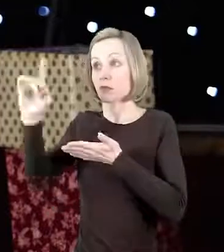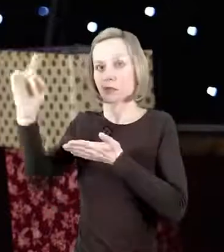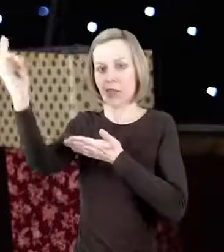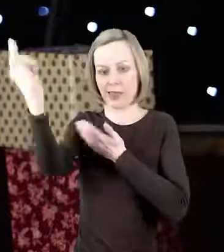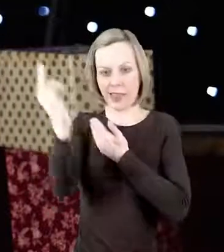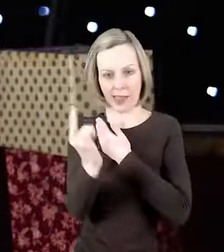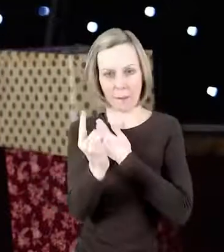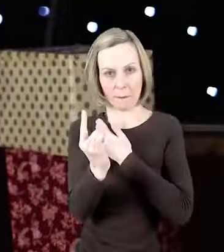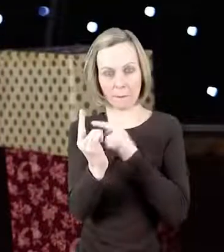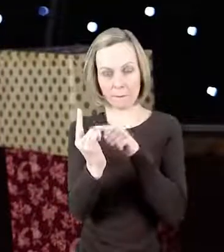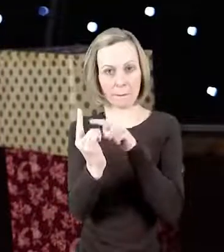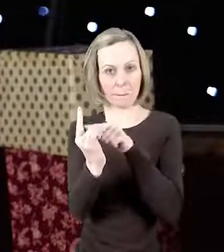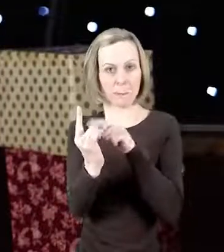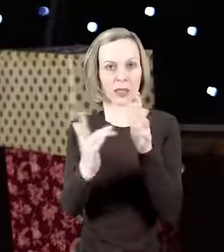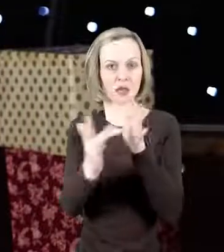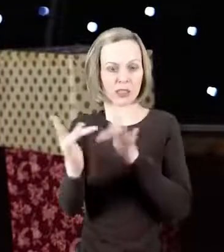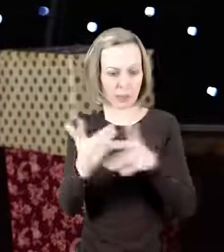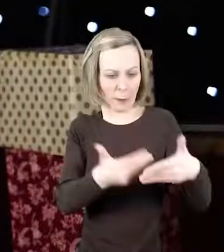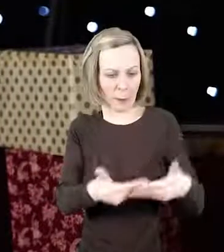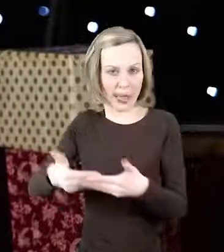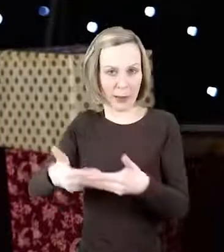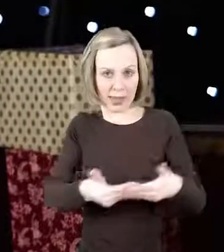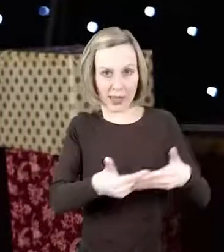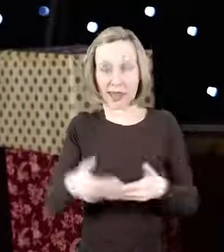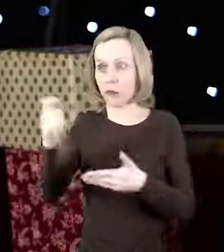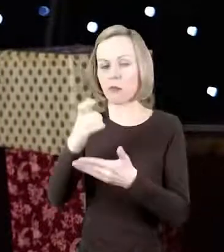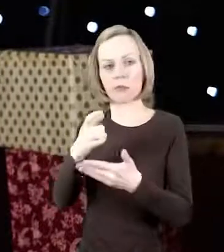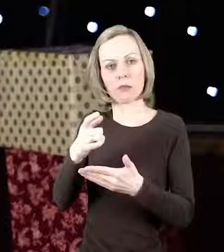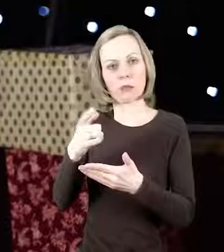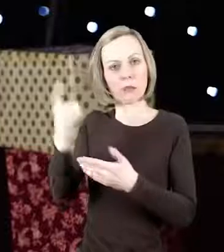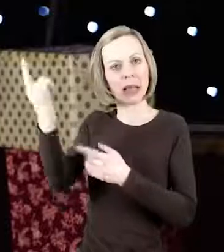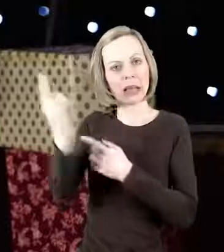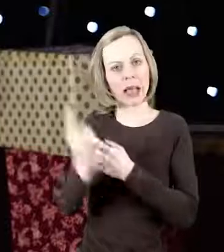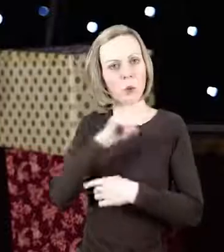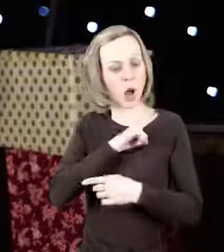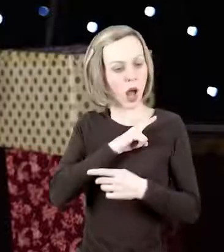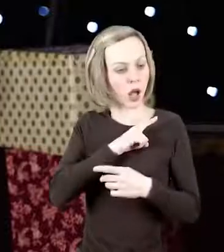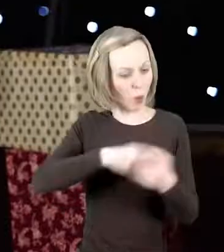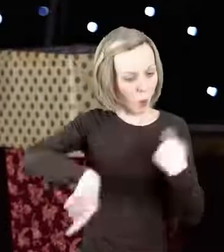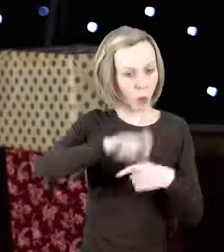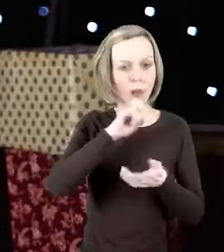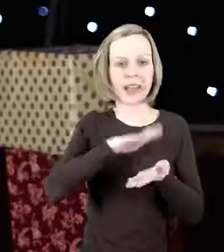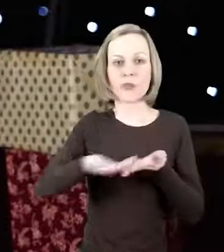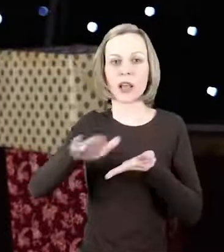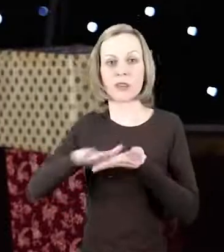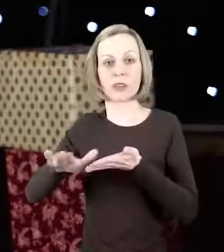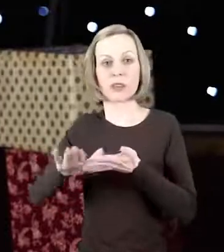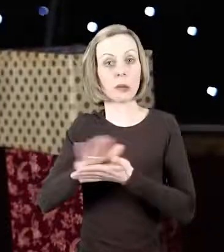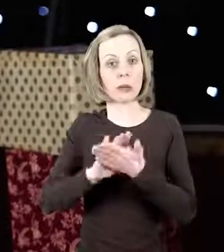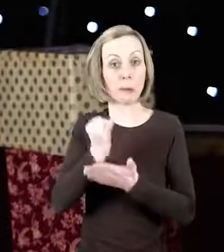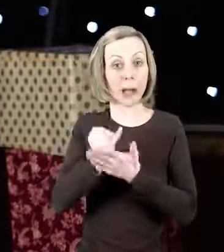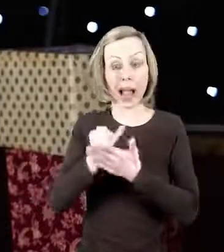to earth as a Jesus, as a baby, so that we could be forgiven. That means that all the bad things we have done in our